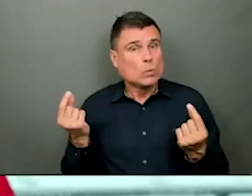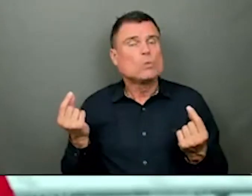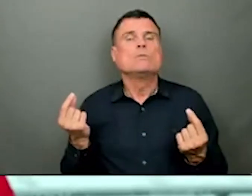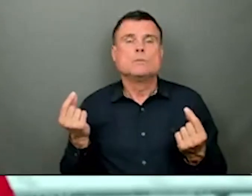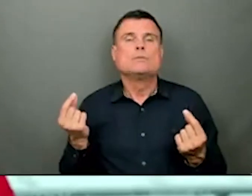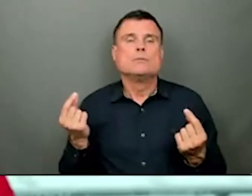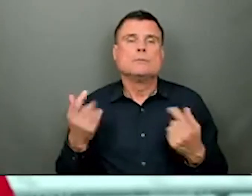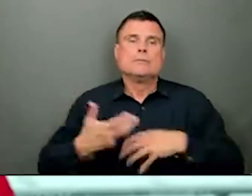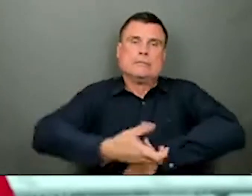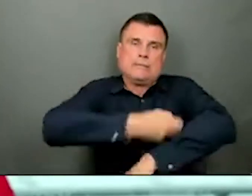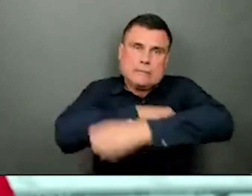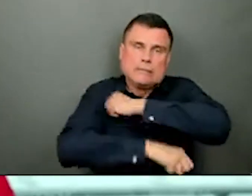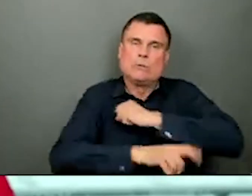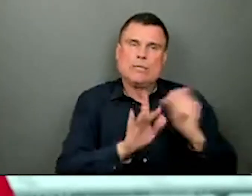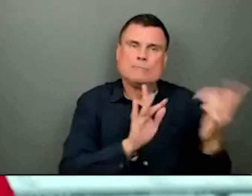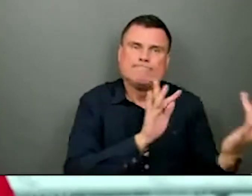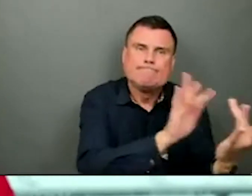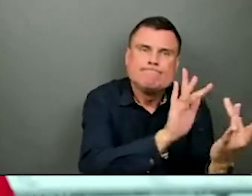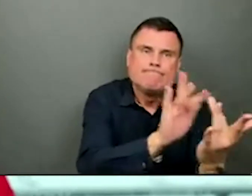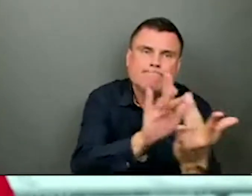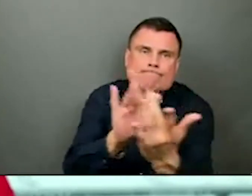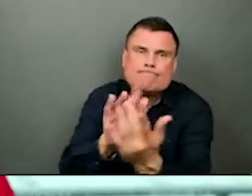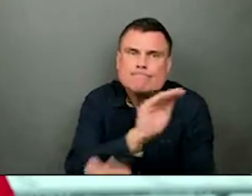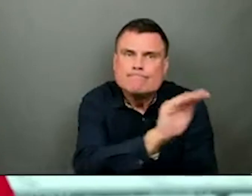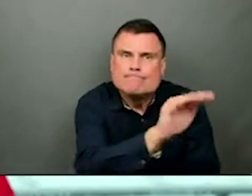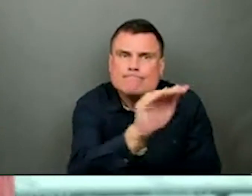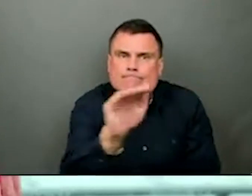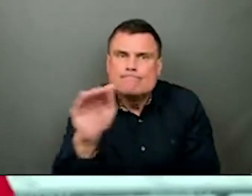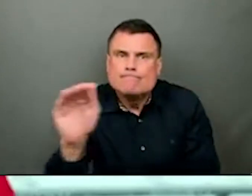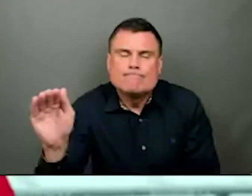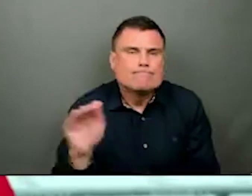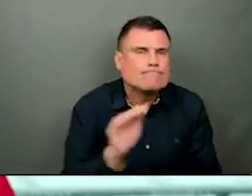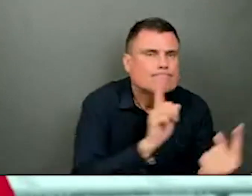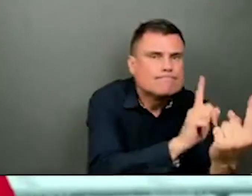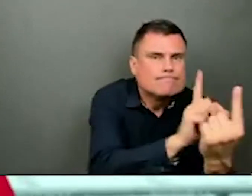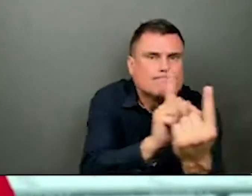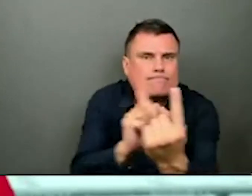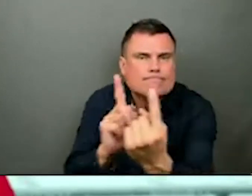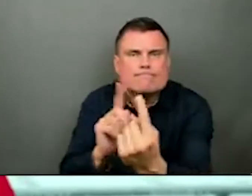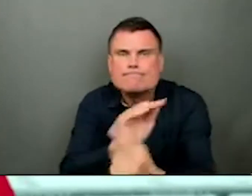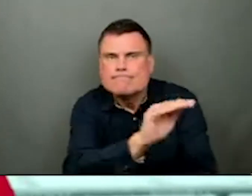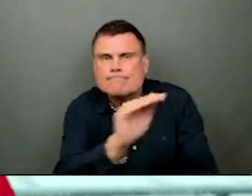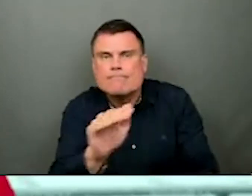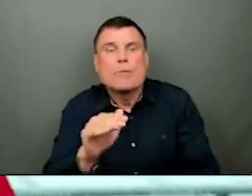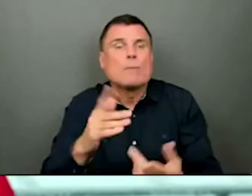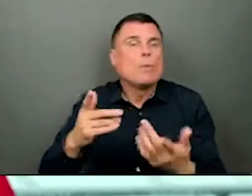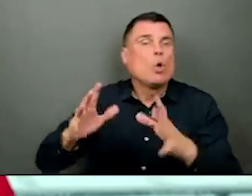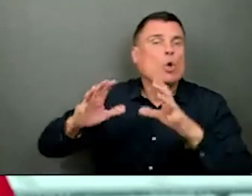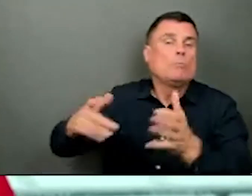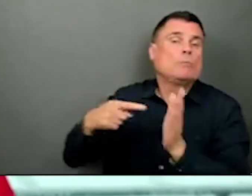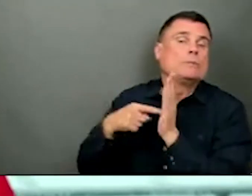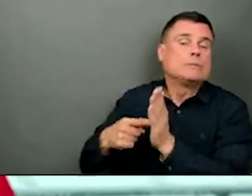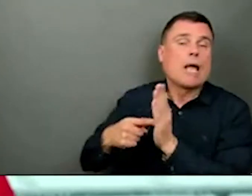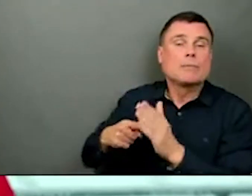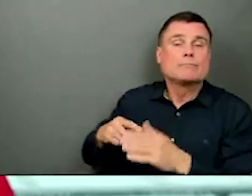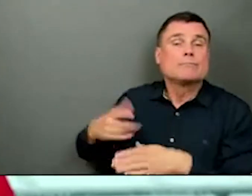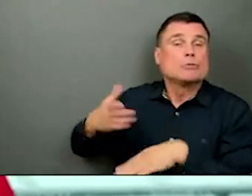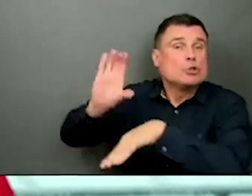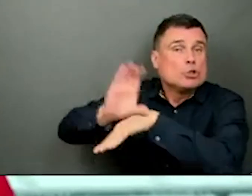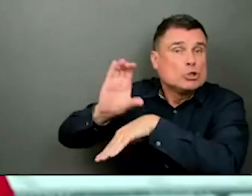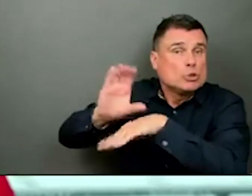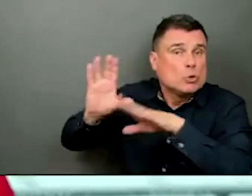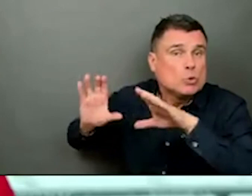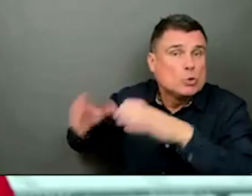through religious groups, so faith-based groups. The outreach that the Premier started today with a number of